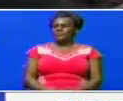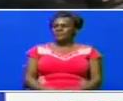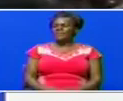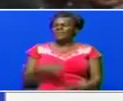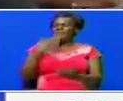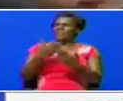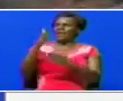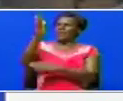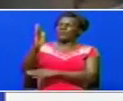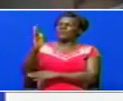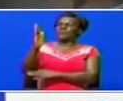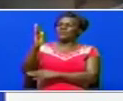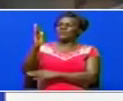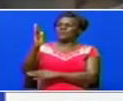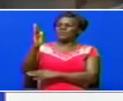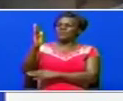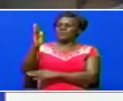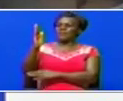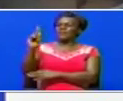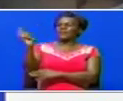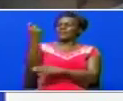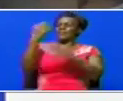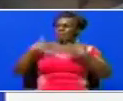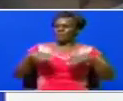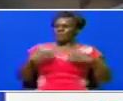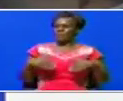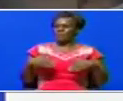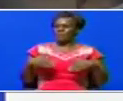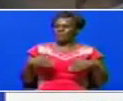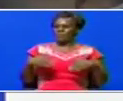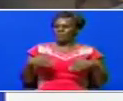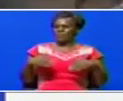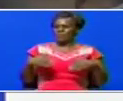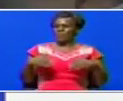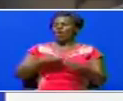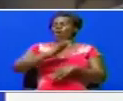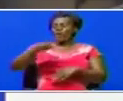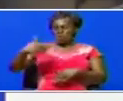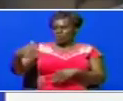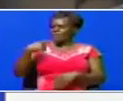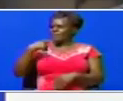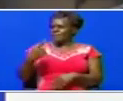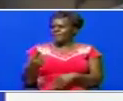Twashukuru Mungu, and to my fellow Kenyans, as we have always stated,